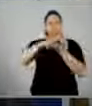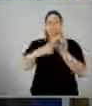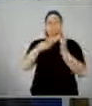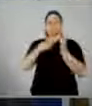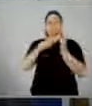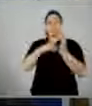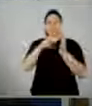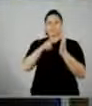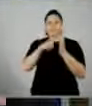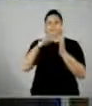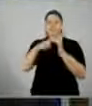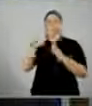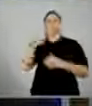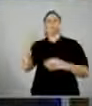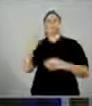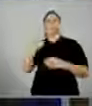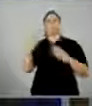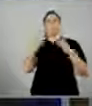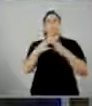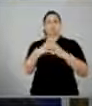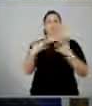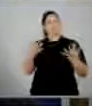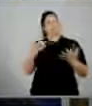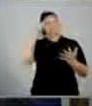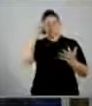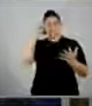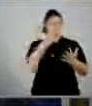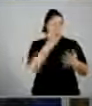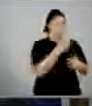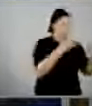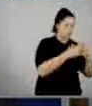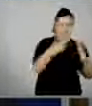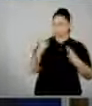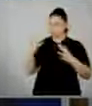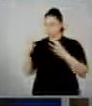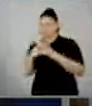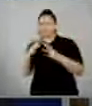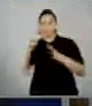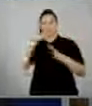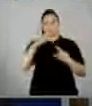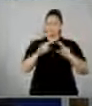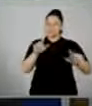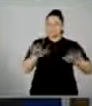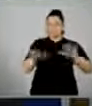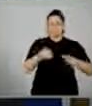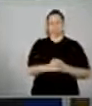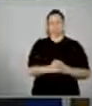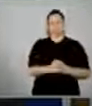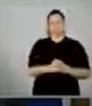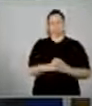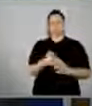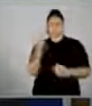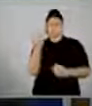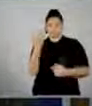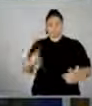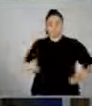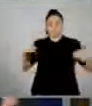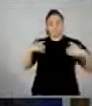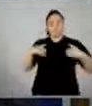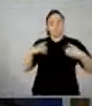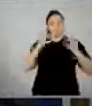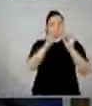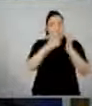complication to the logistics. And this is something that the rollout team, part of our same Department of Health, that we've been meeting just today. Brendan Murphy and I and